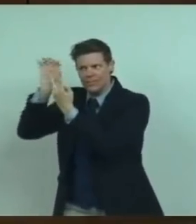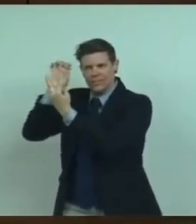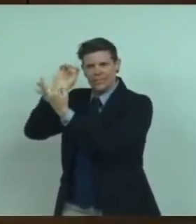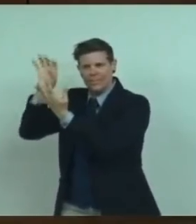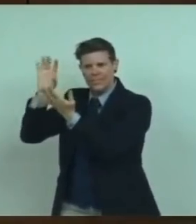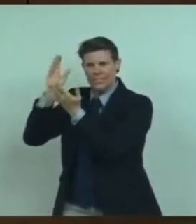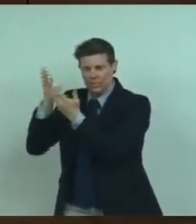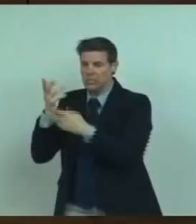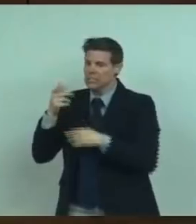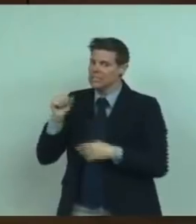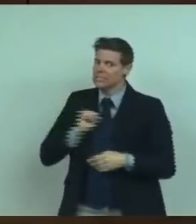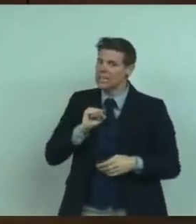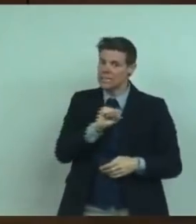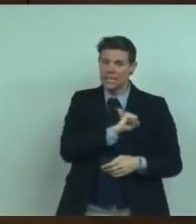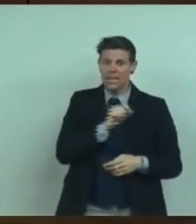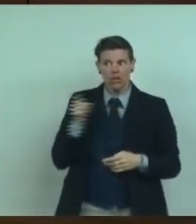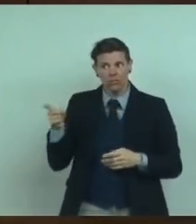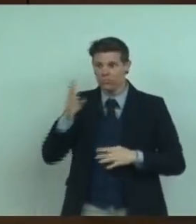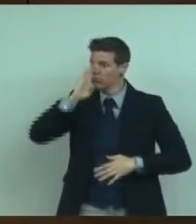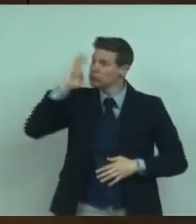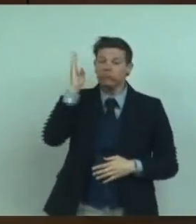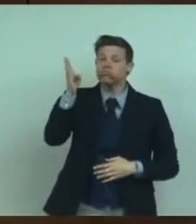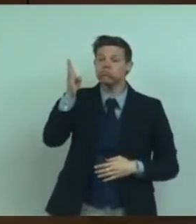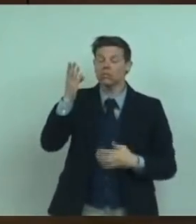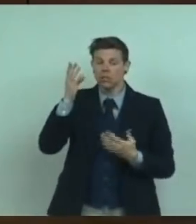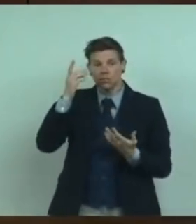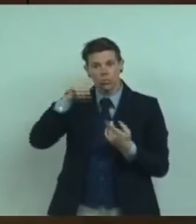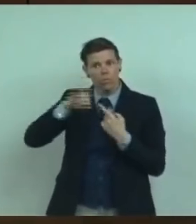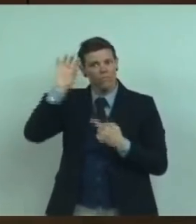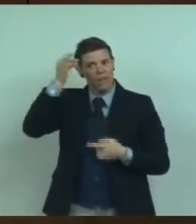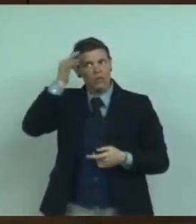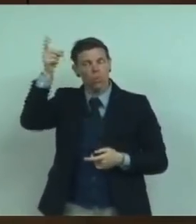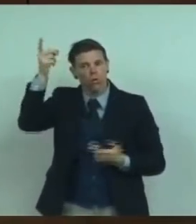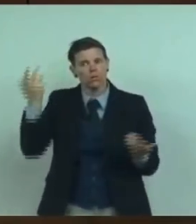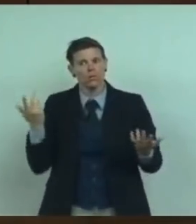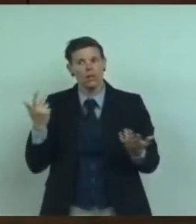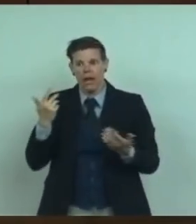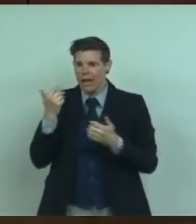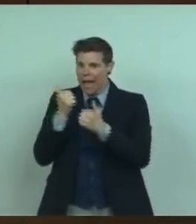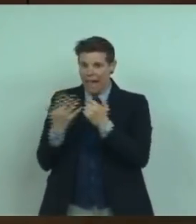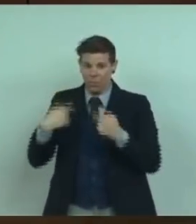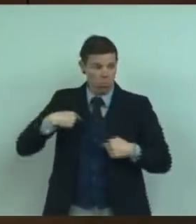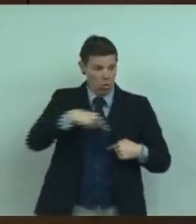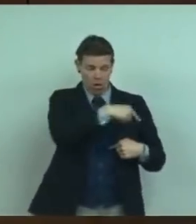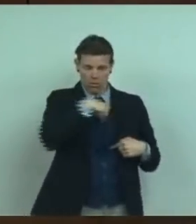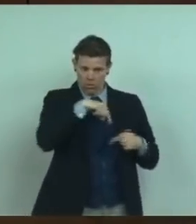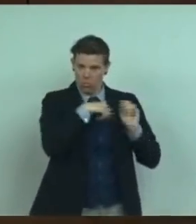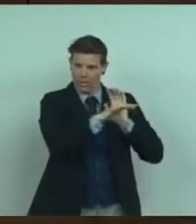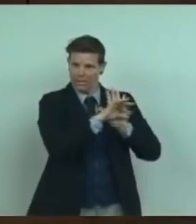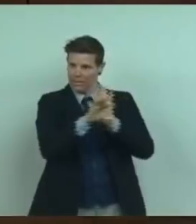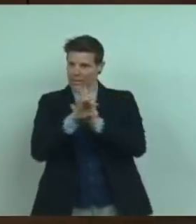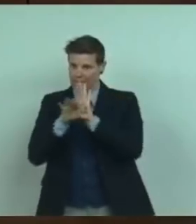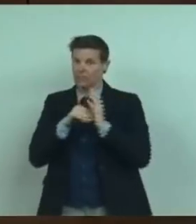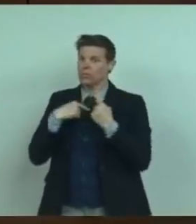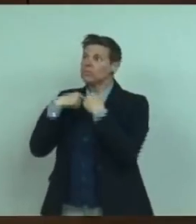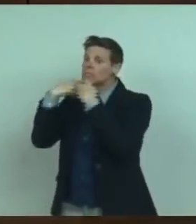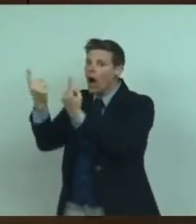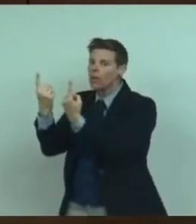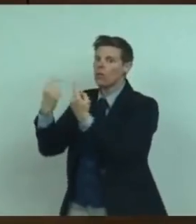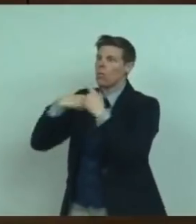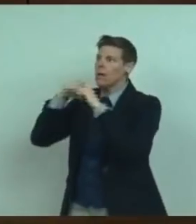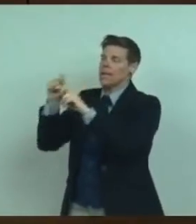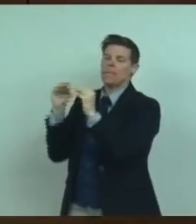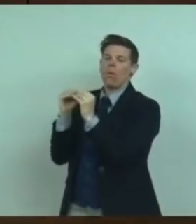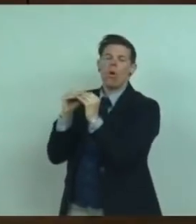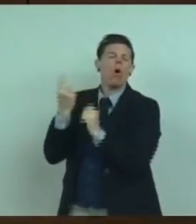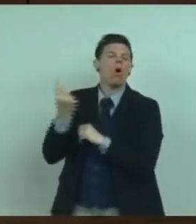federal government, as is everyone in the delegation, that we need more. But I'm not just, no, you can't